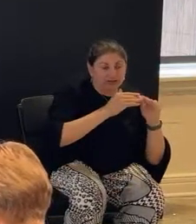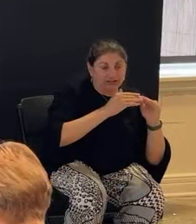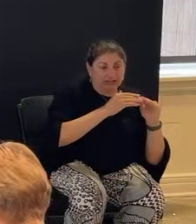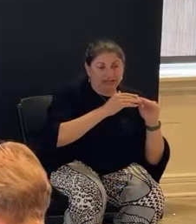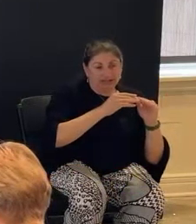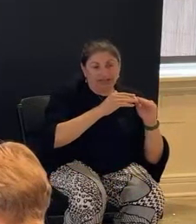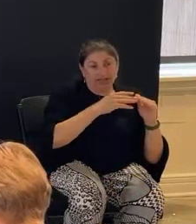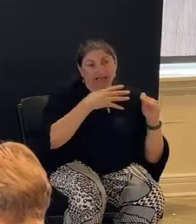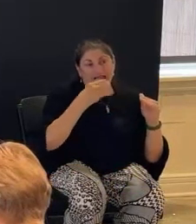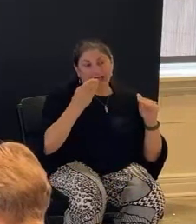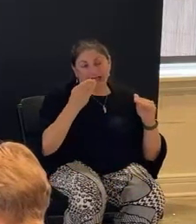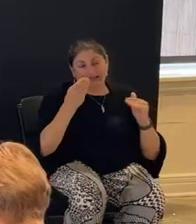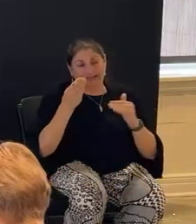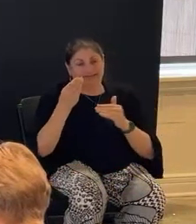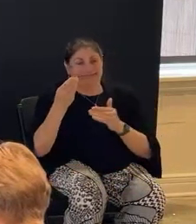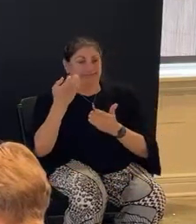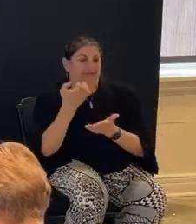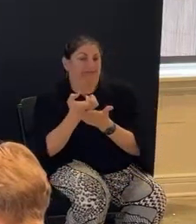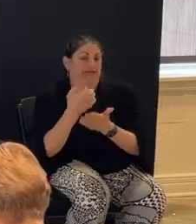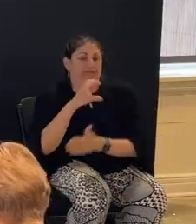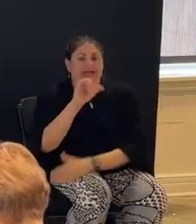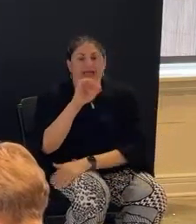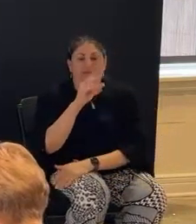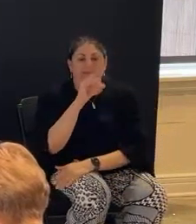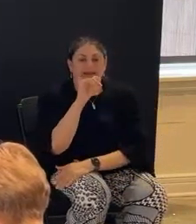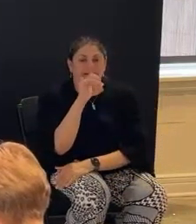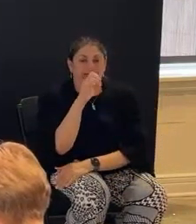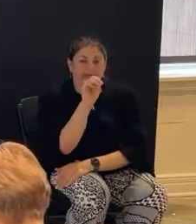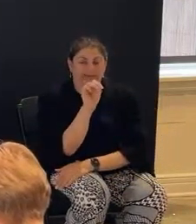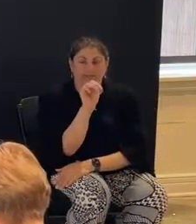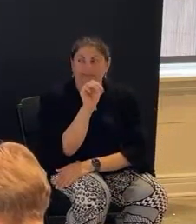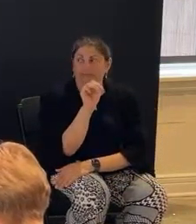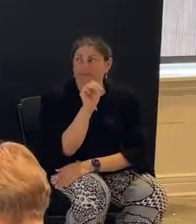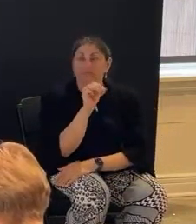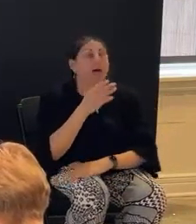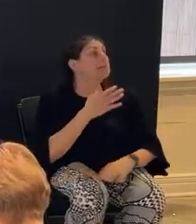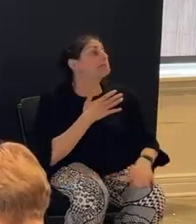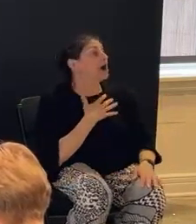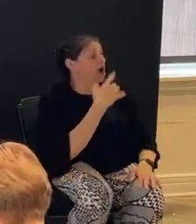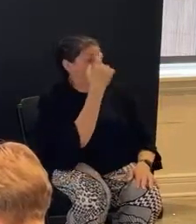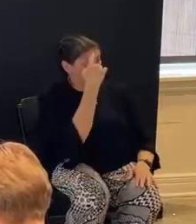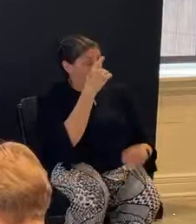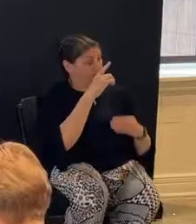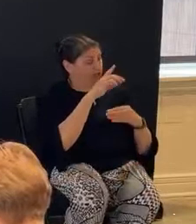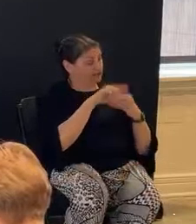that we're reaching. Thoughts on science and capitalism?